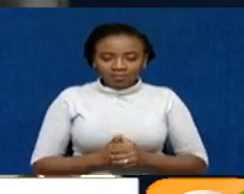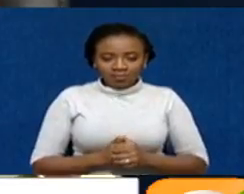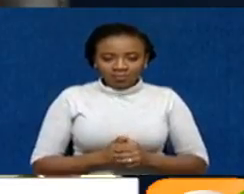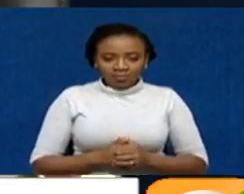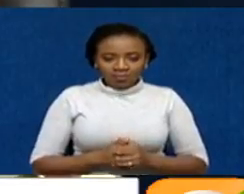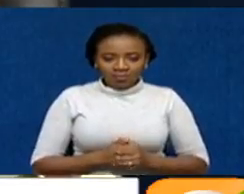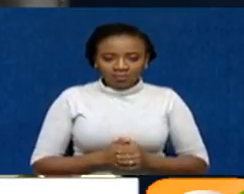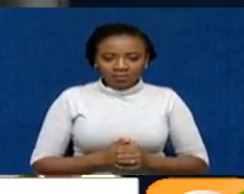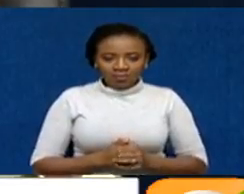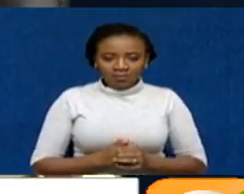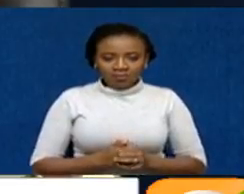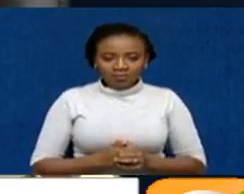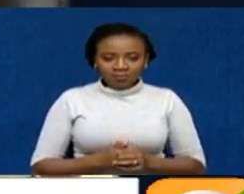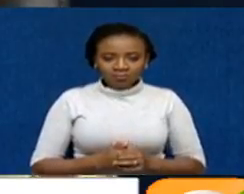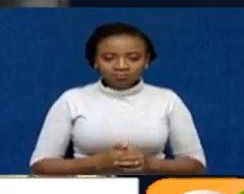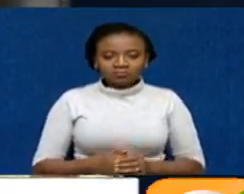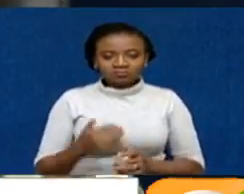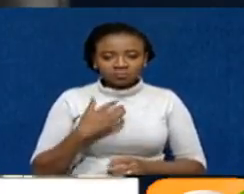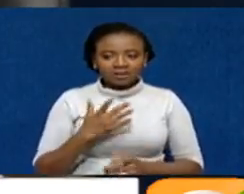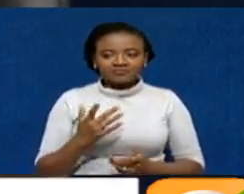Ni shule tuko na madarasa